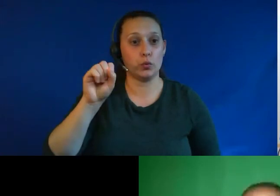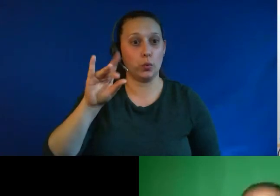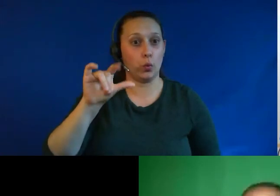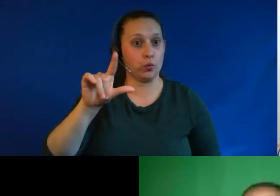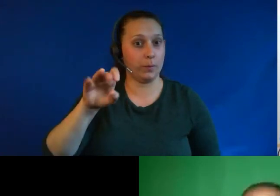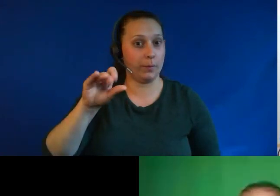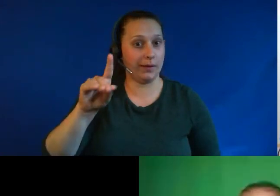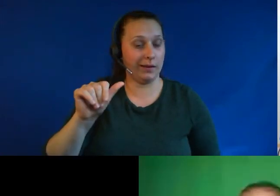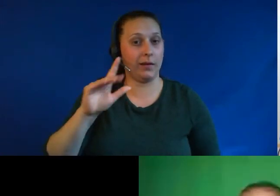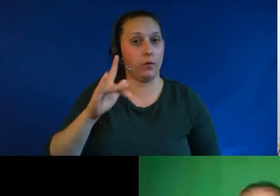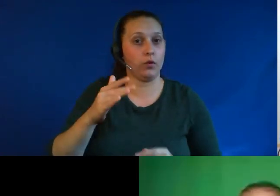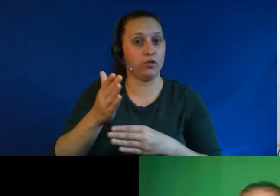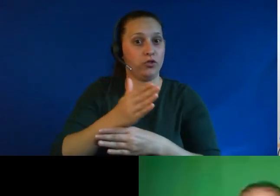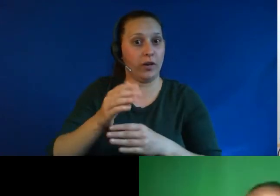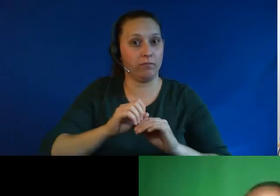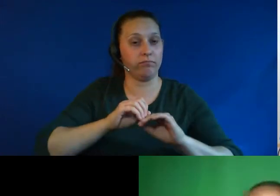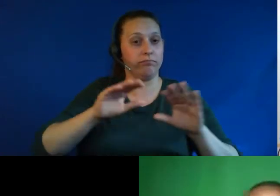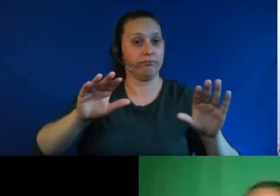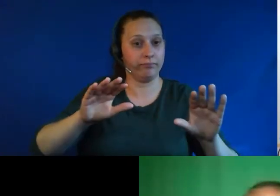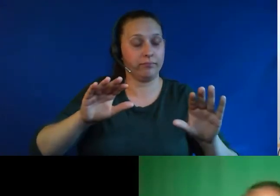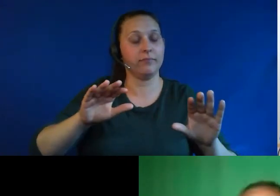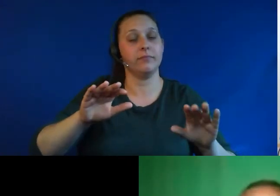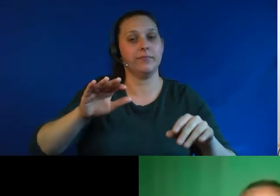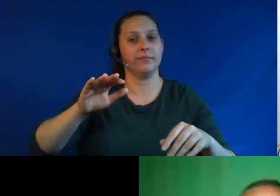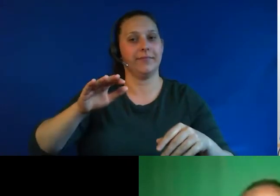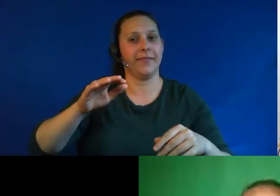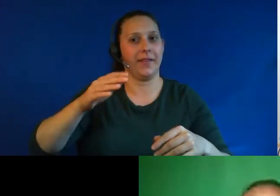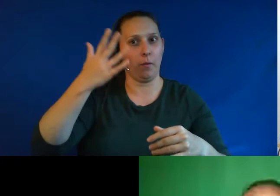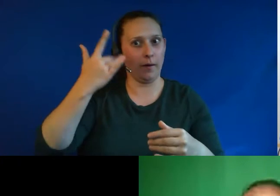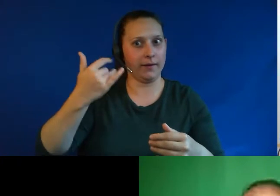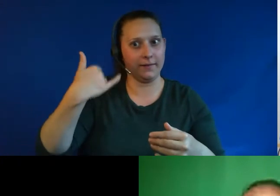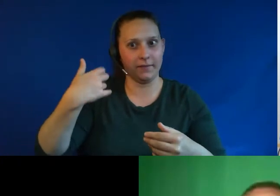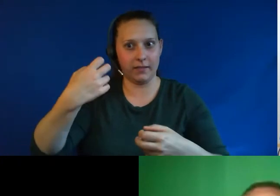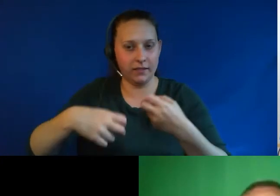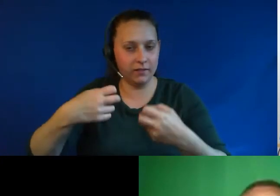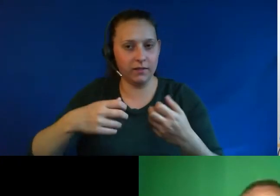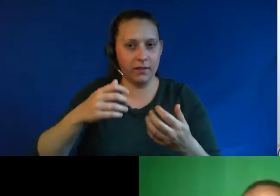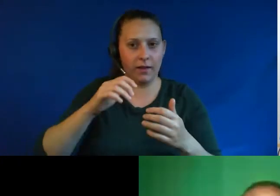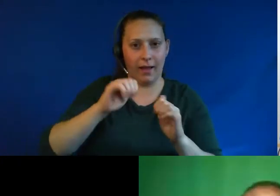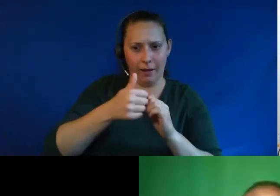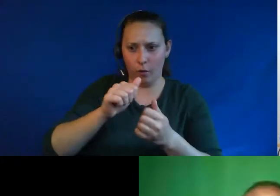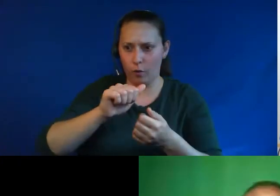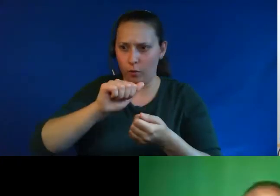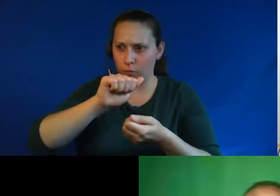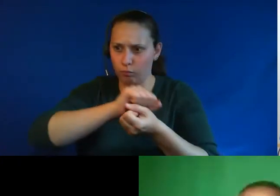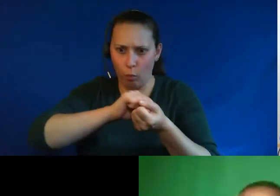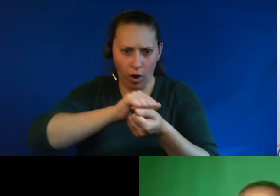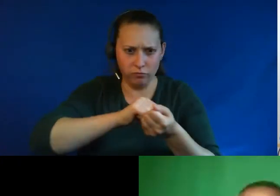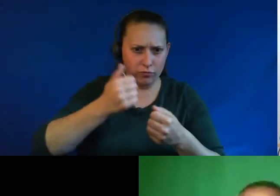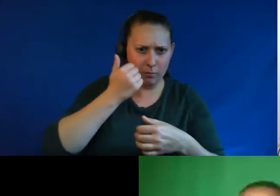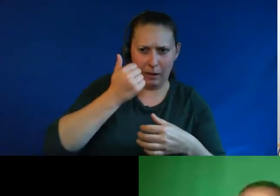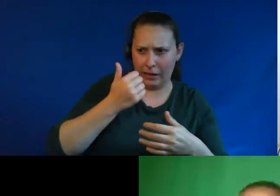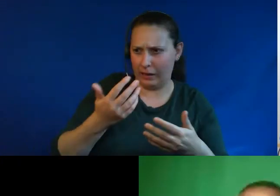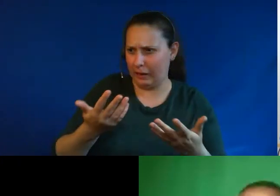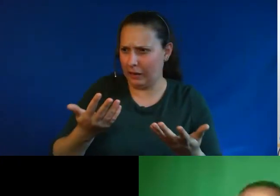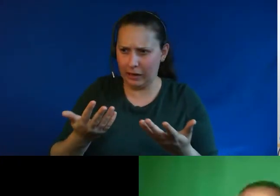found some other ways to deal with this issue. Most people were talking about how to wash the pad and what are some ways we